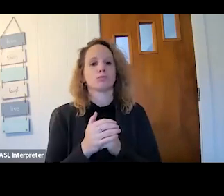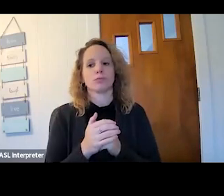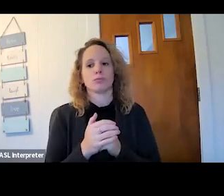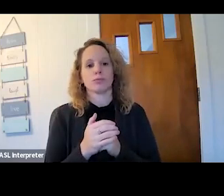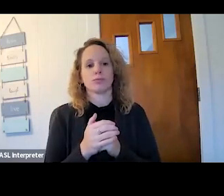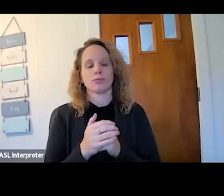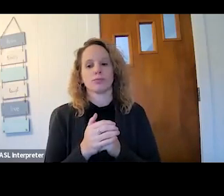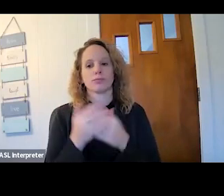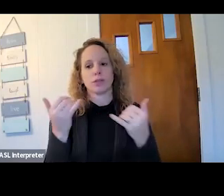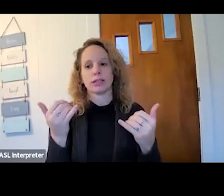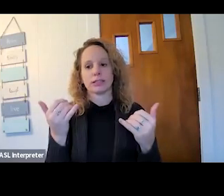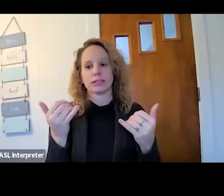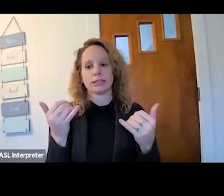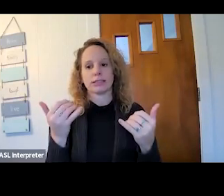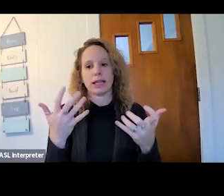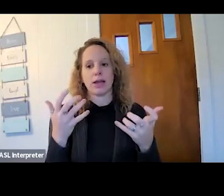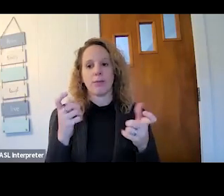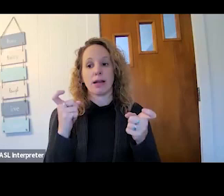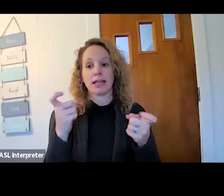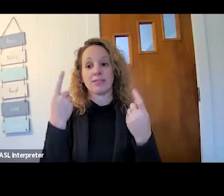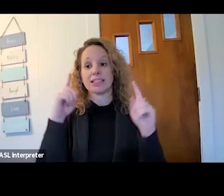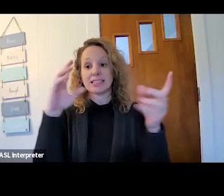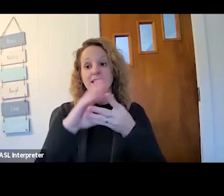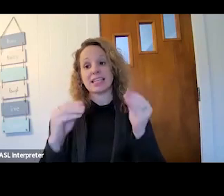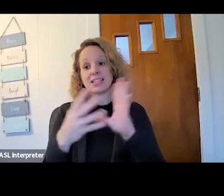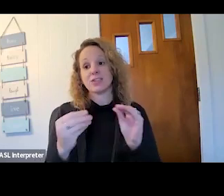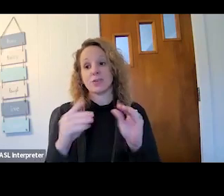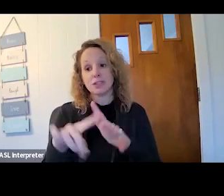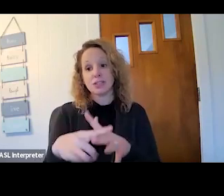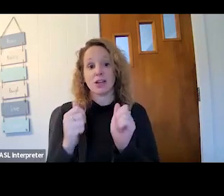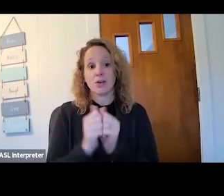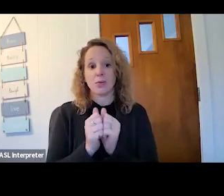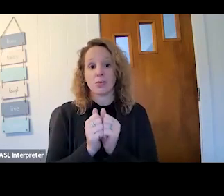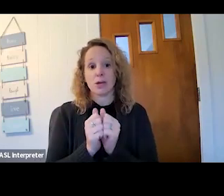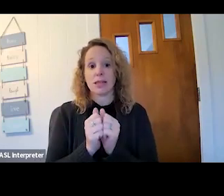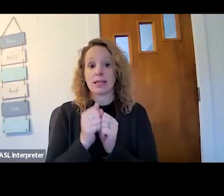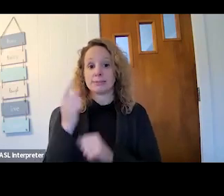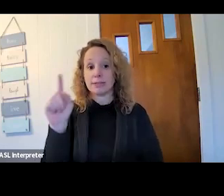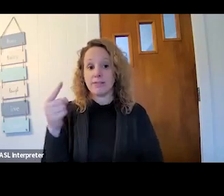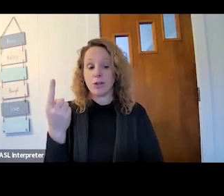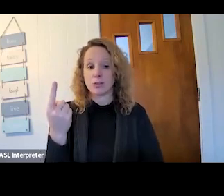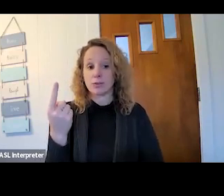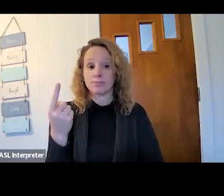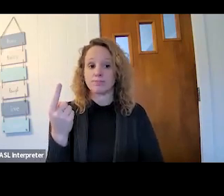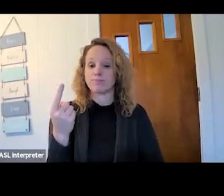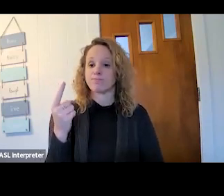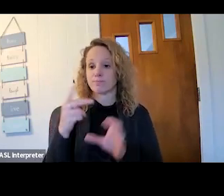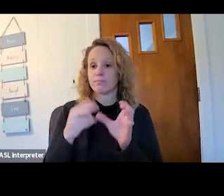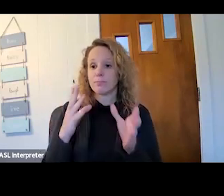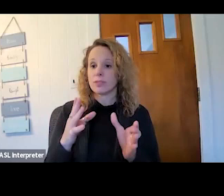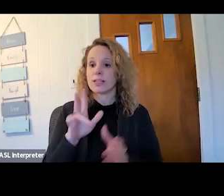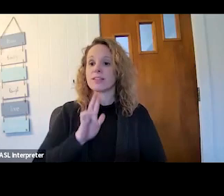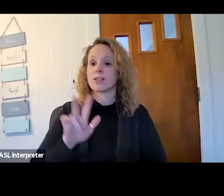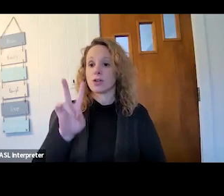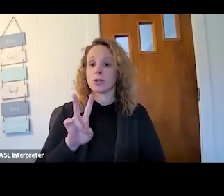I'd like to take this time to give you some success stories, and I'd like to start with a participant who was a 32-year-old